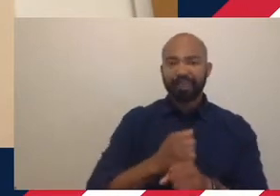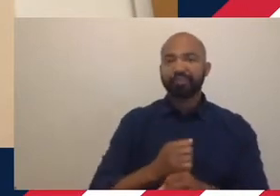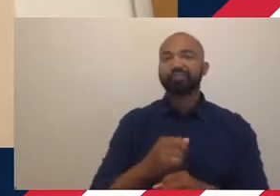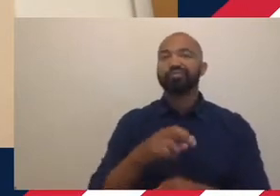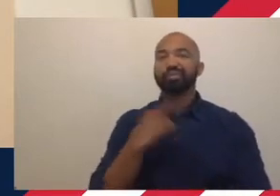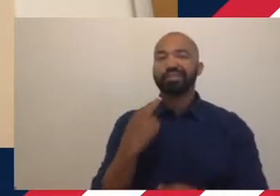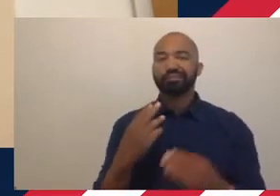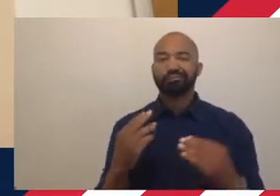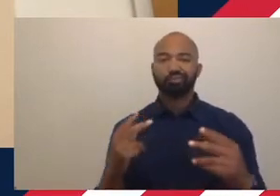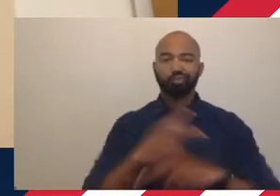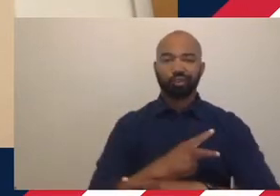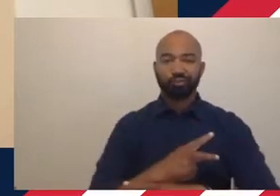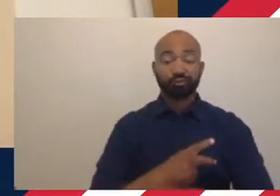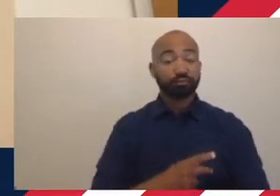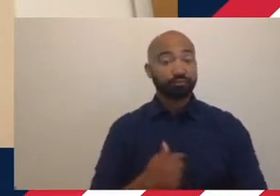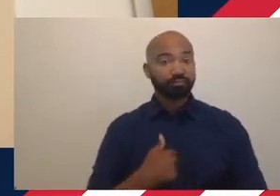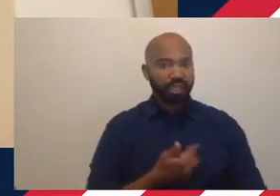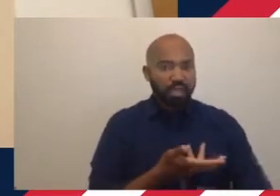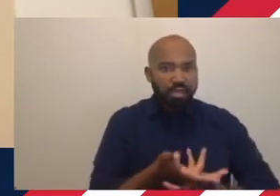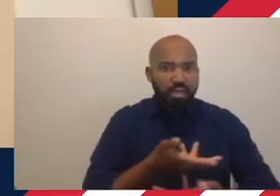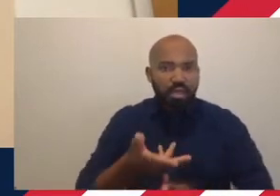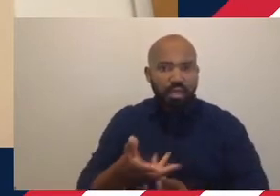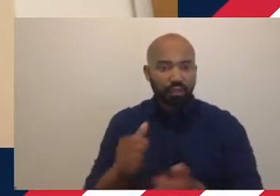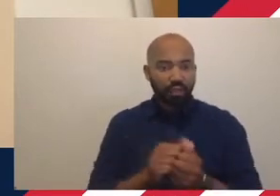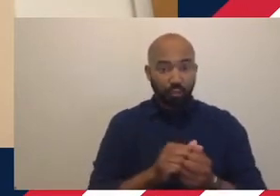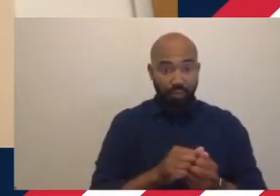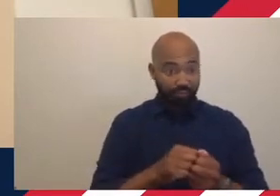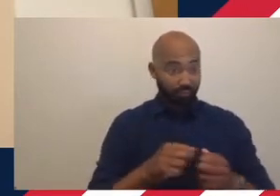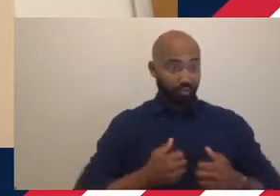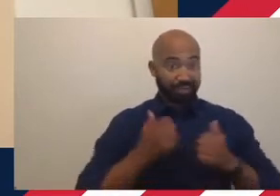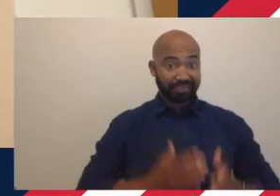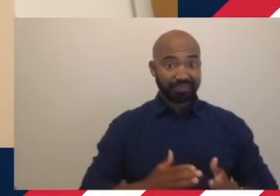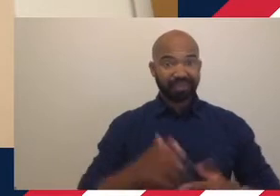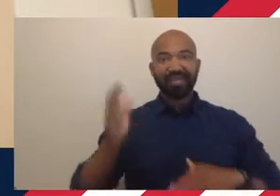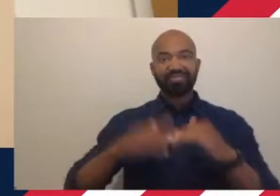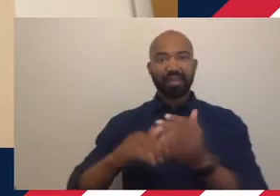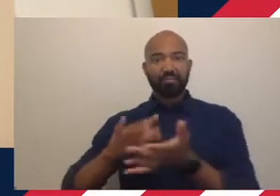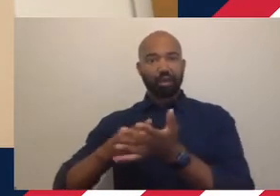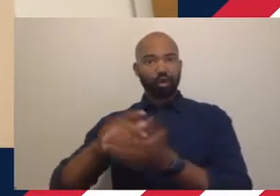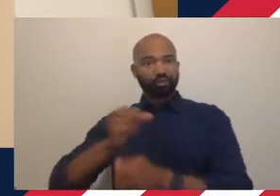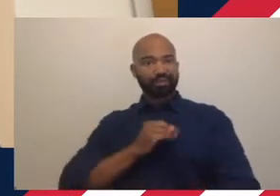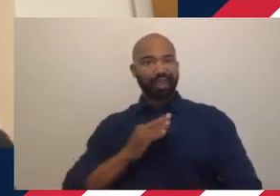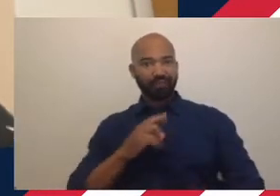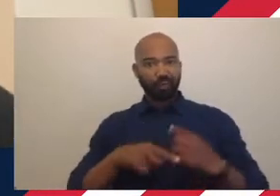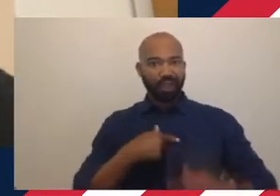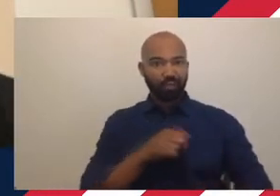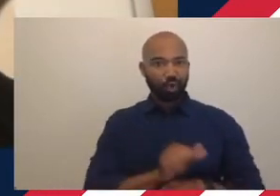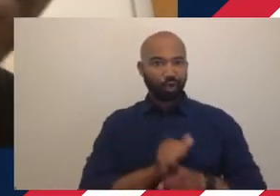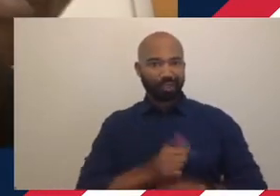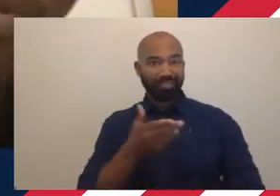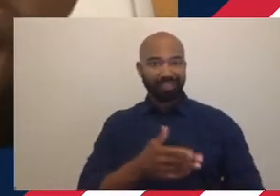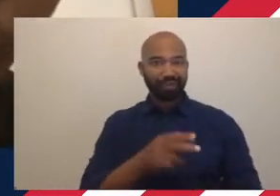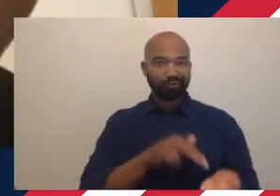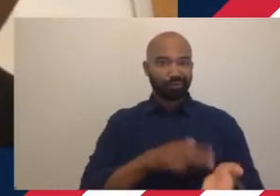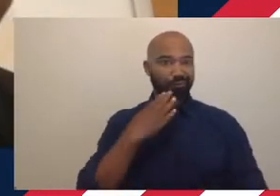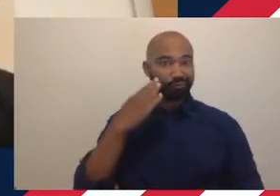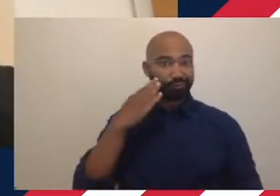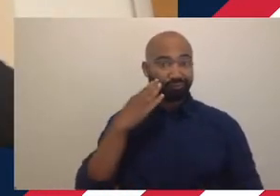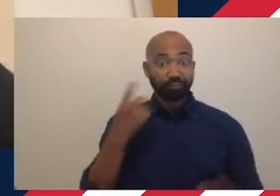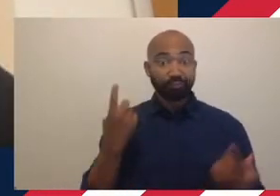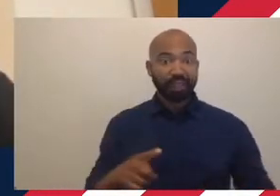direct contact with residents than medical staff at the nursing home where I work, and I'm given a single-use